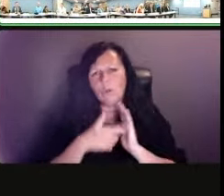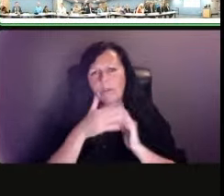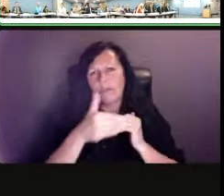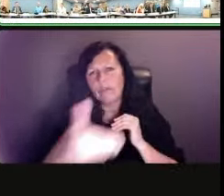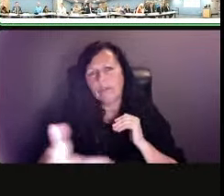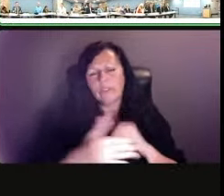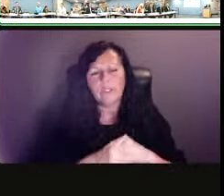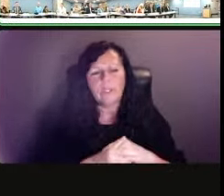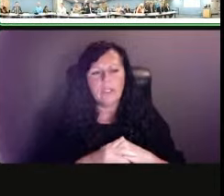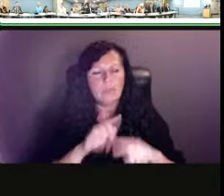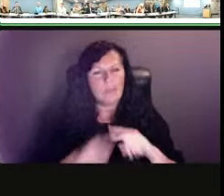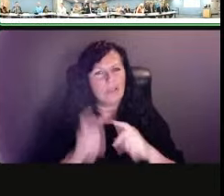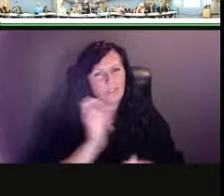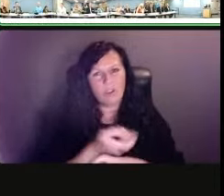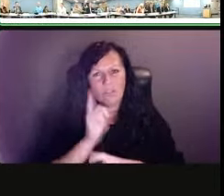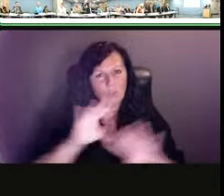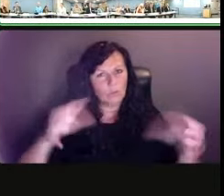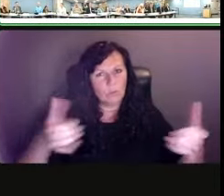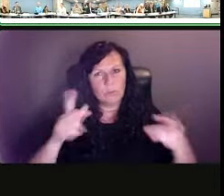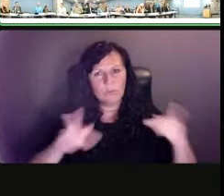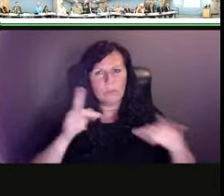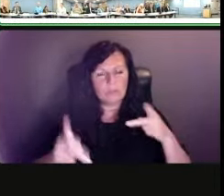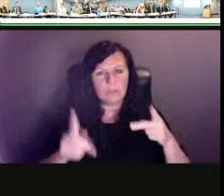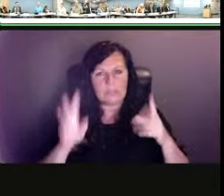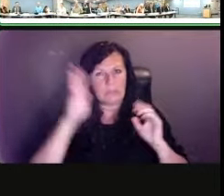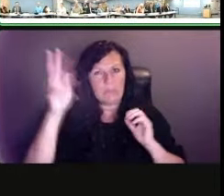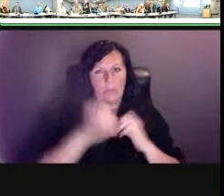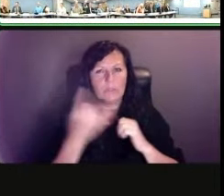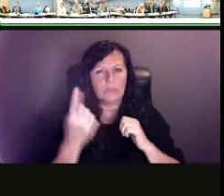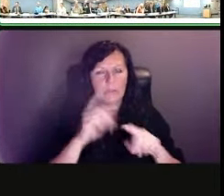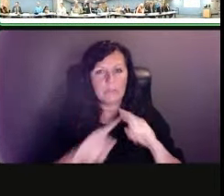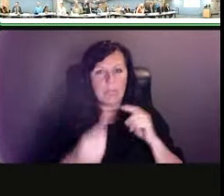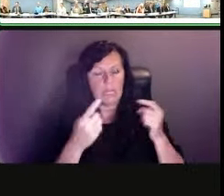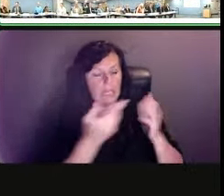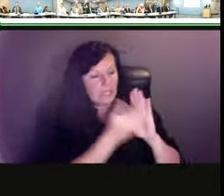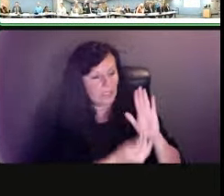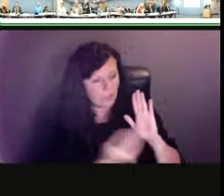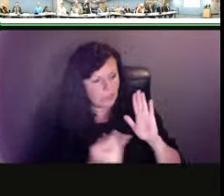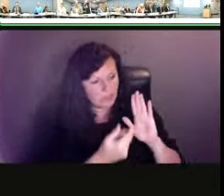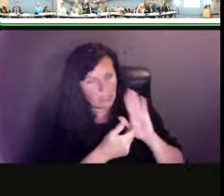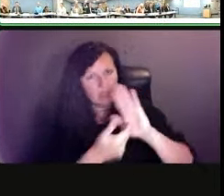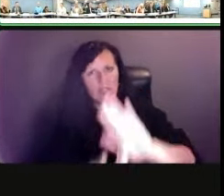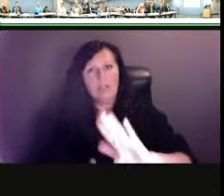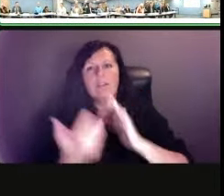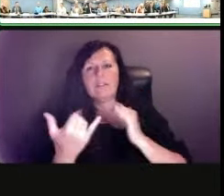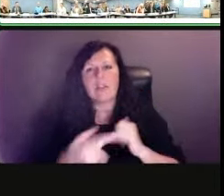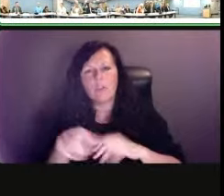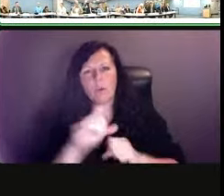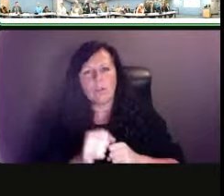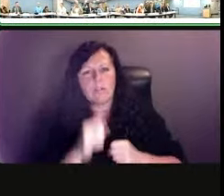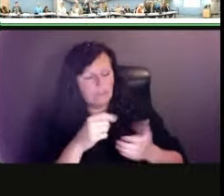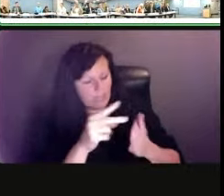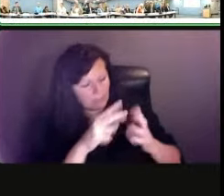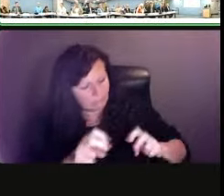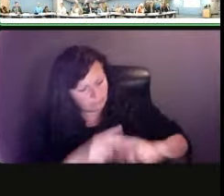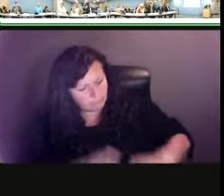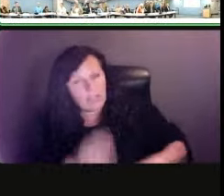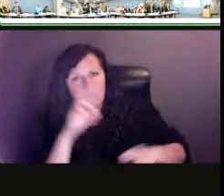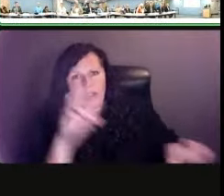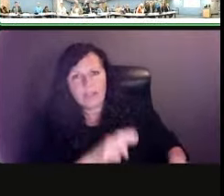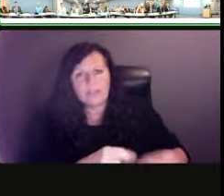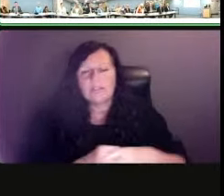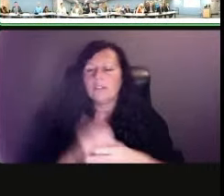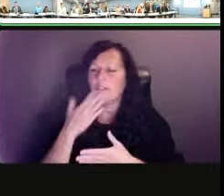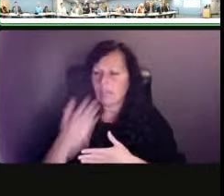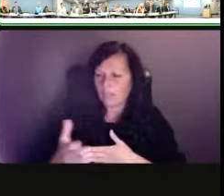for a group to come up with something. So now you have something to react to. Thanks, Josh. I want to take the temperature for a minute.